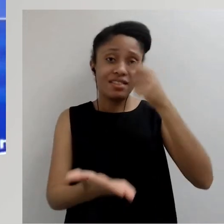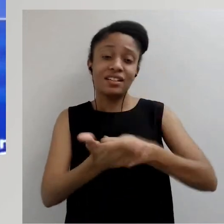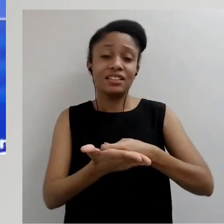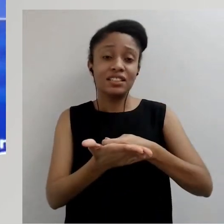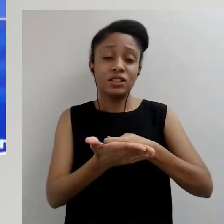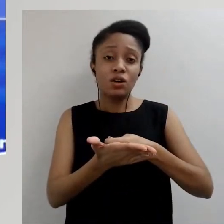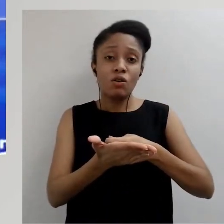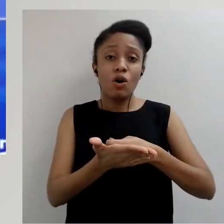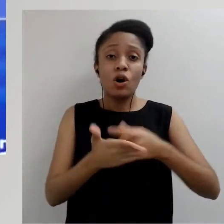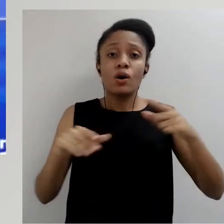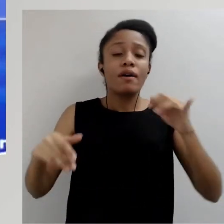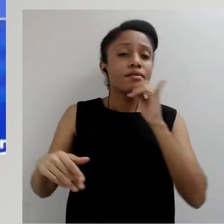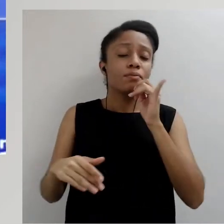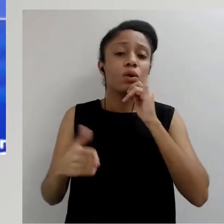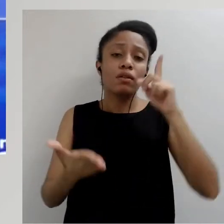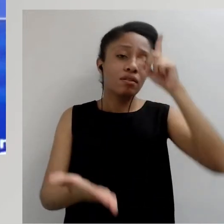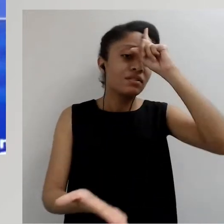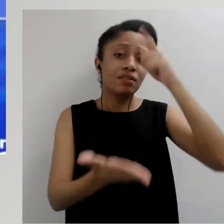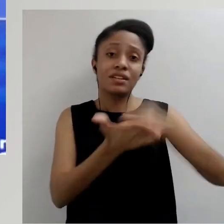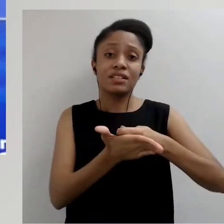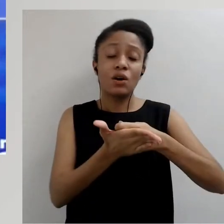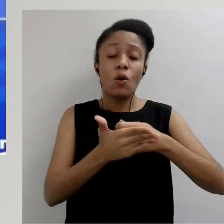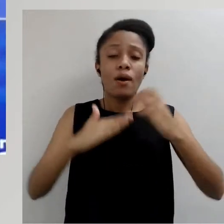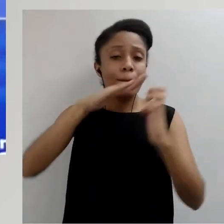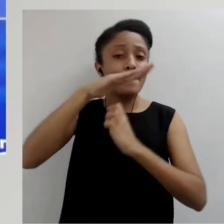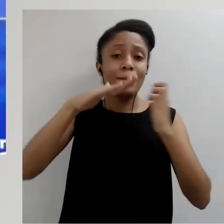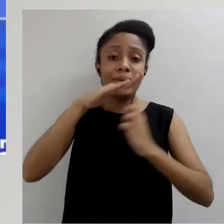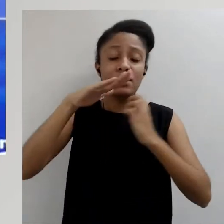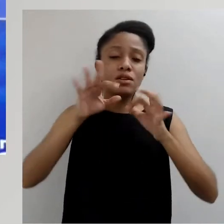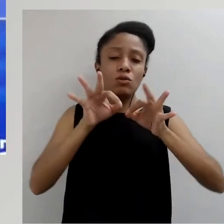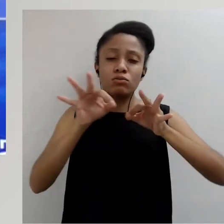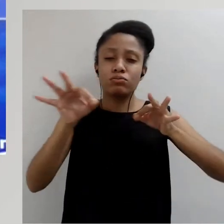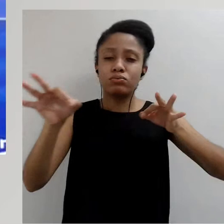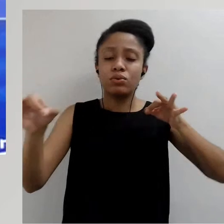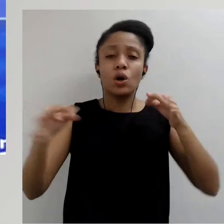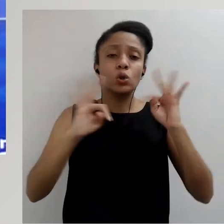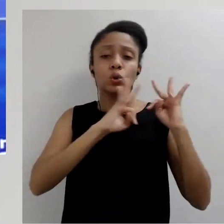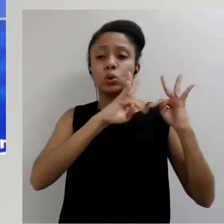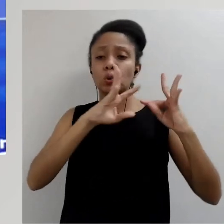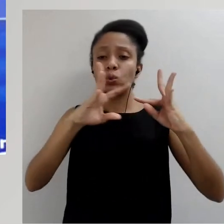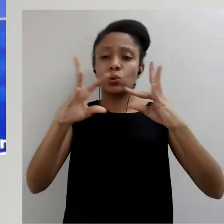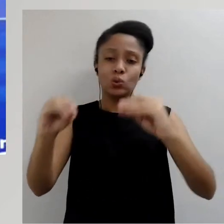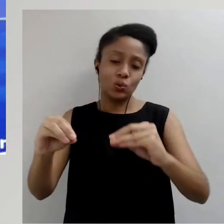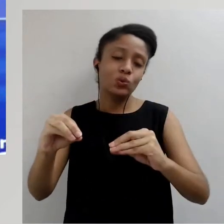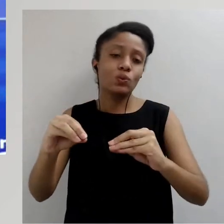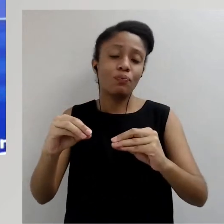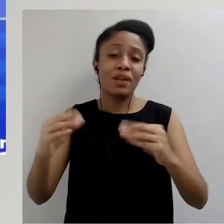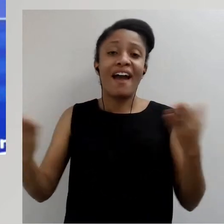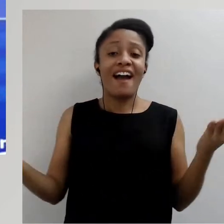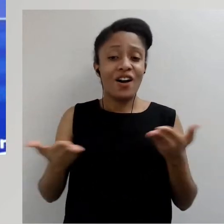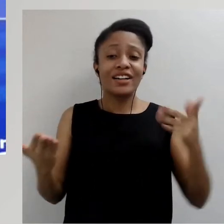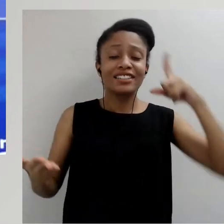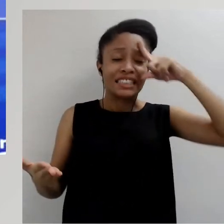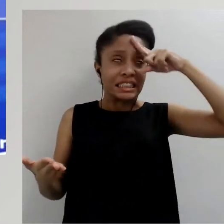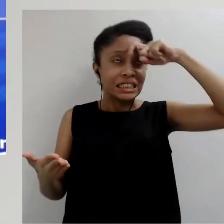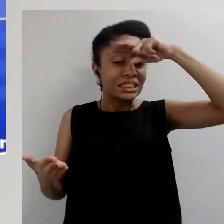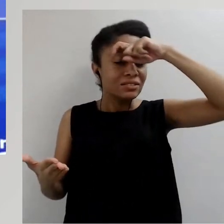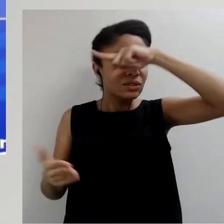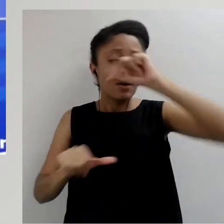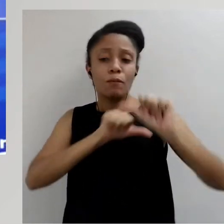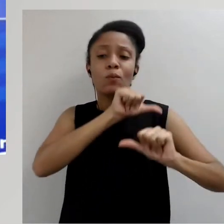having the decision-making process in every simple measure of the company. So this is a